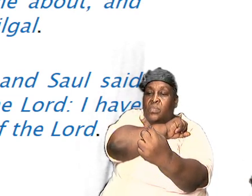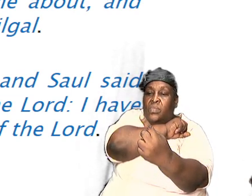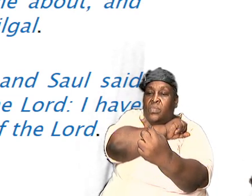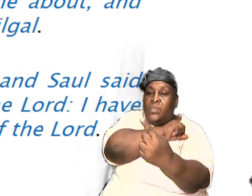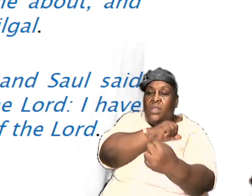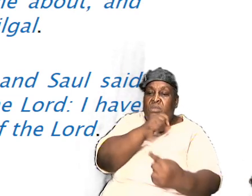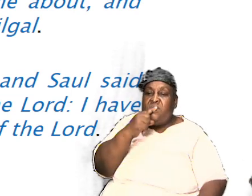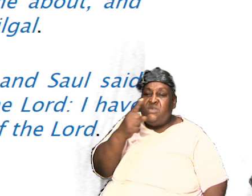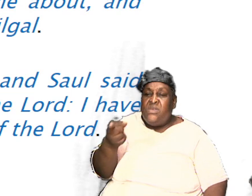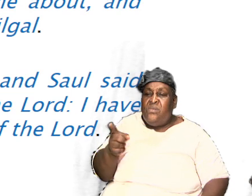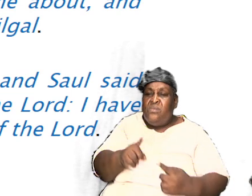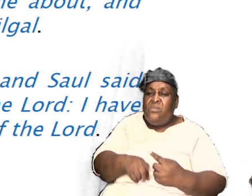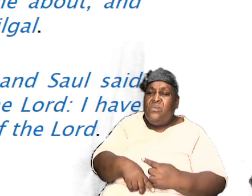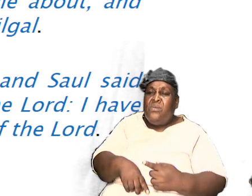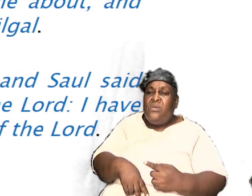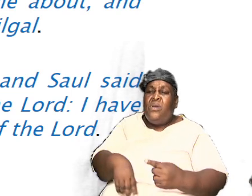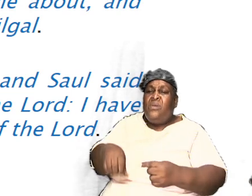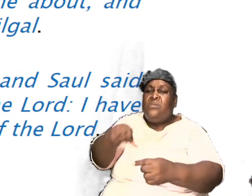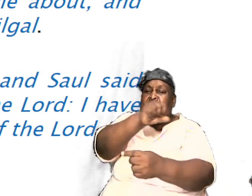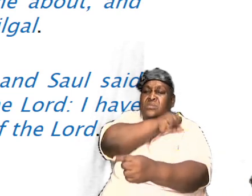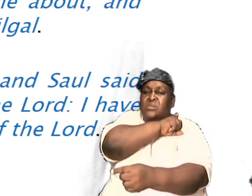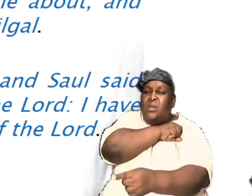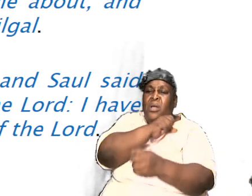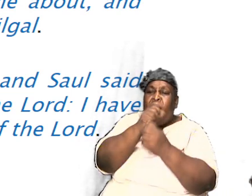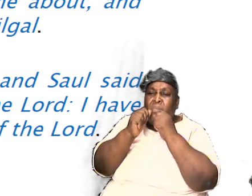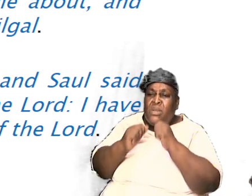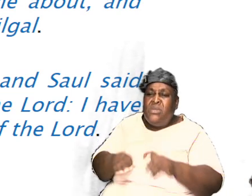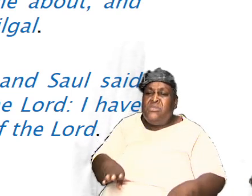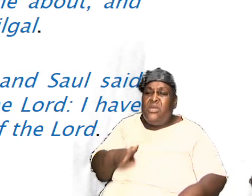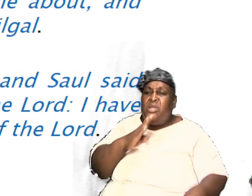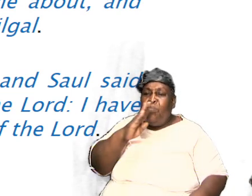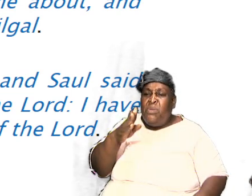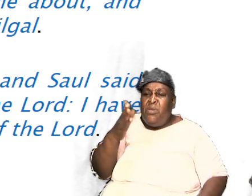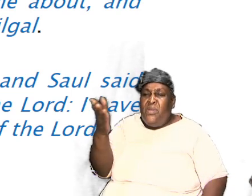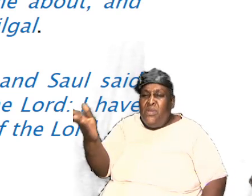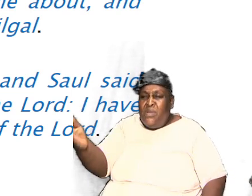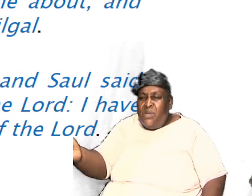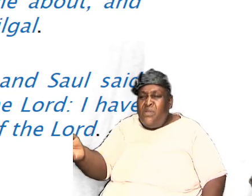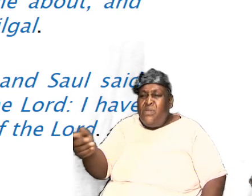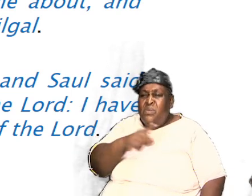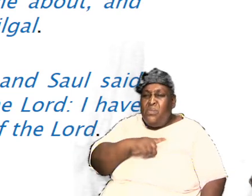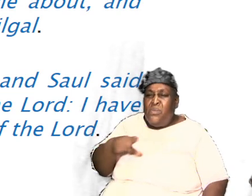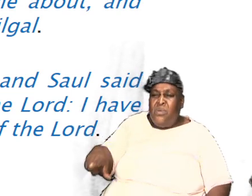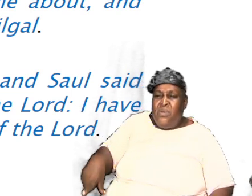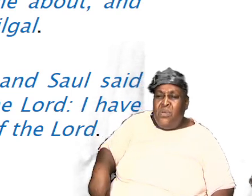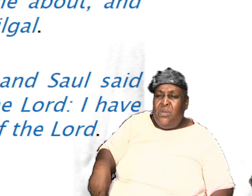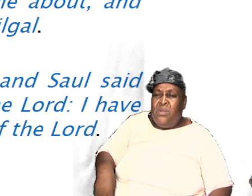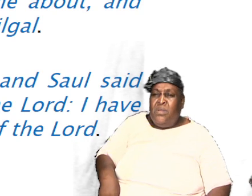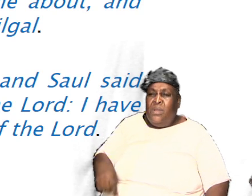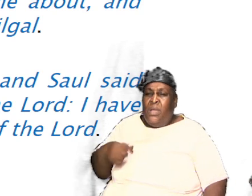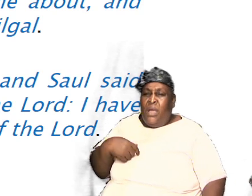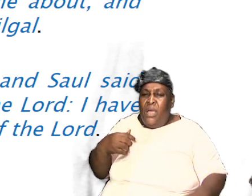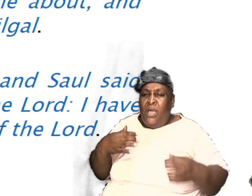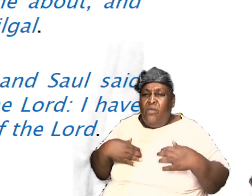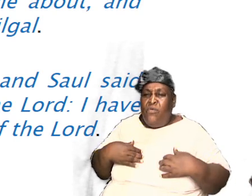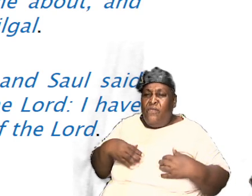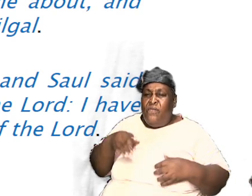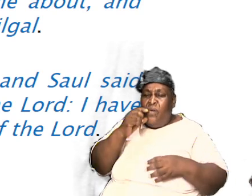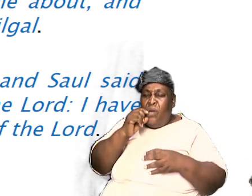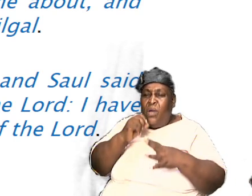to Saul. And Saul said unto him, blessed be thou of the Lord, who